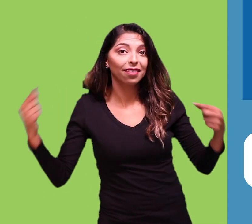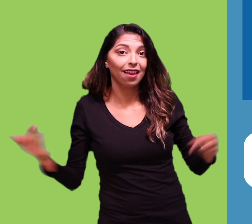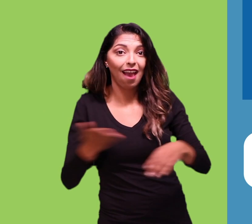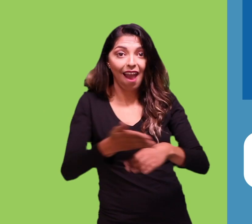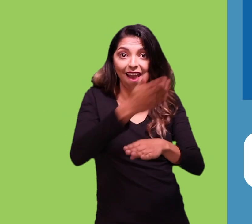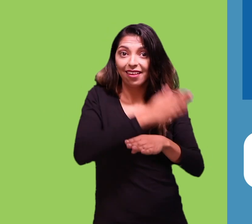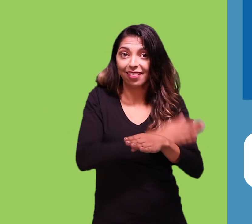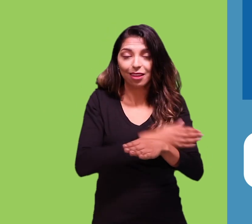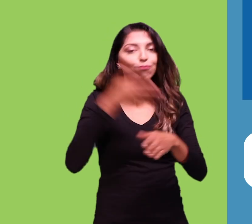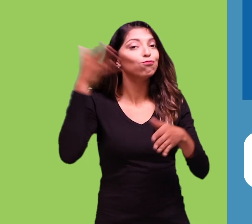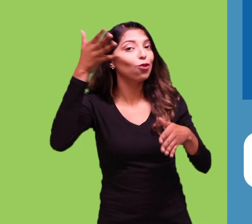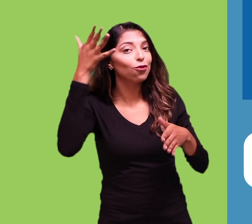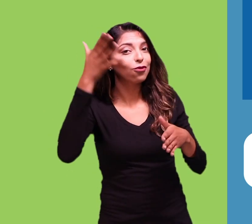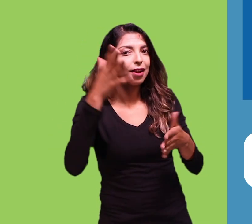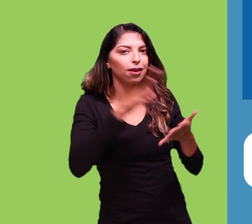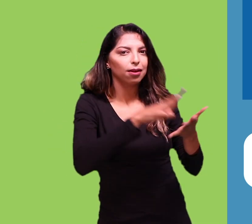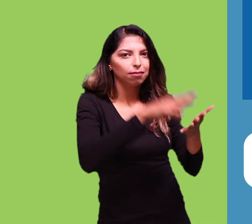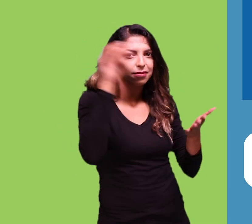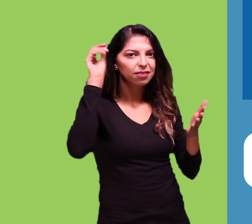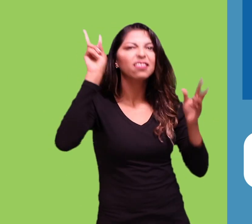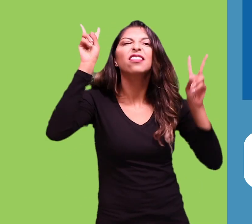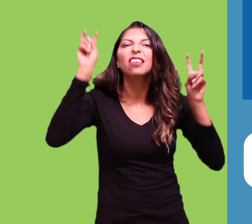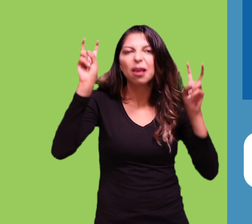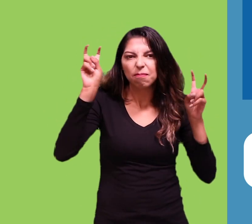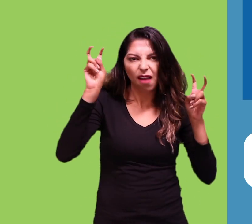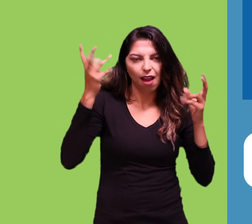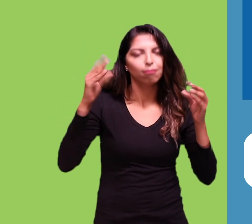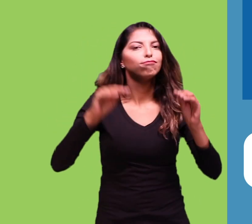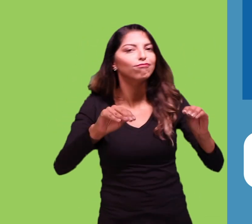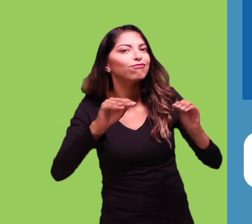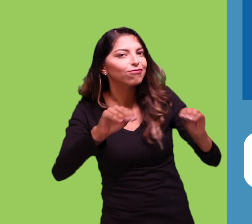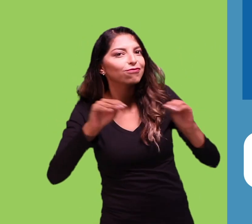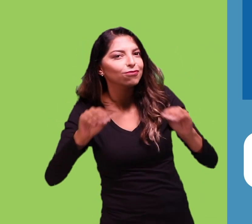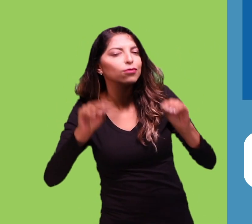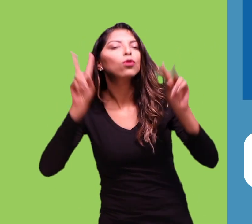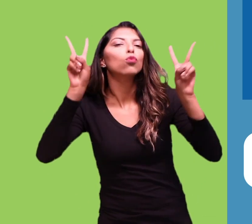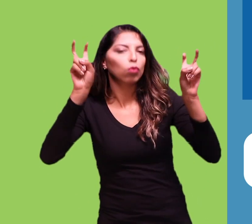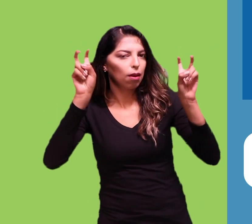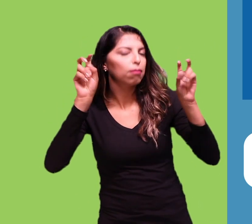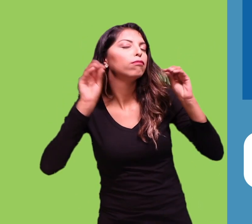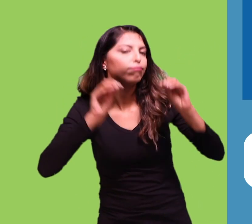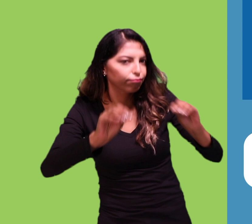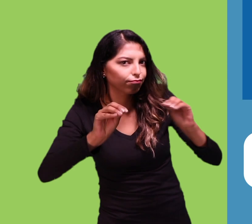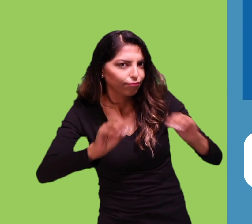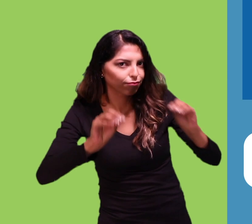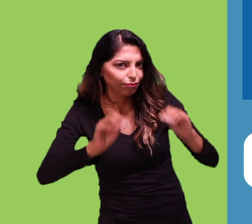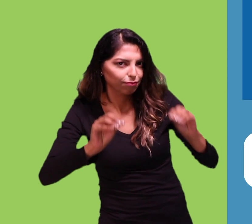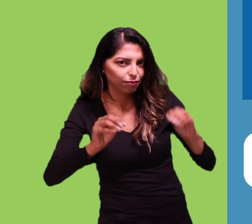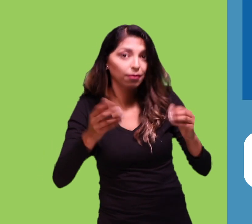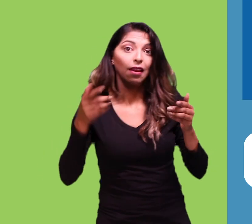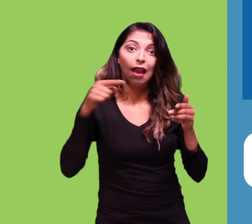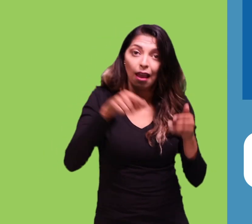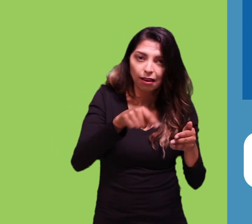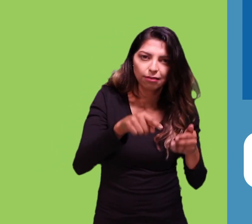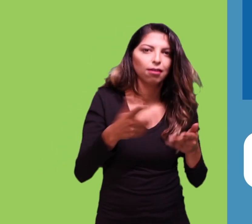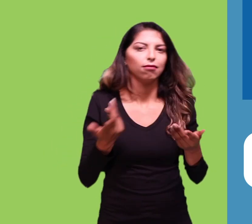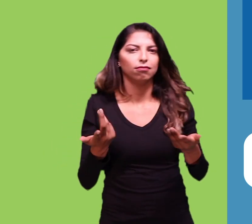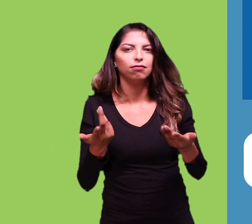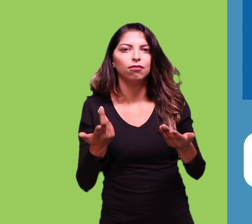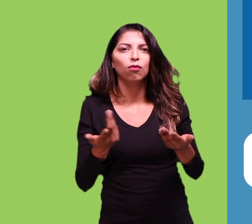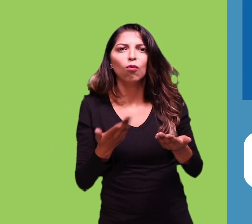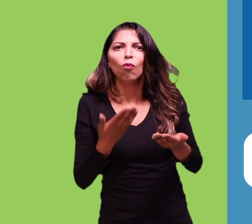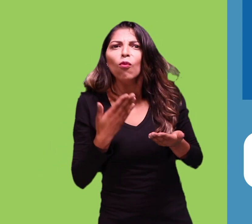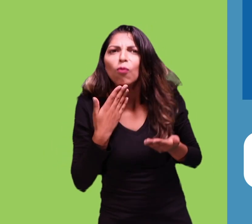simplified and focuses on the new grammar or vocabulary. The purpose of this is for learners to see the language in